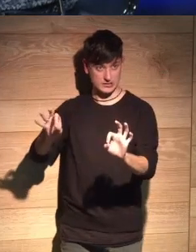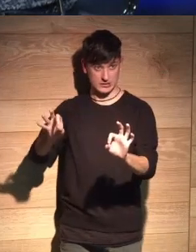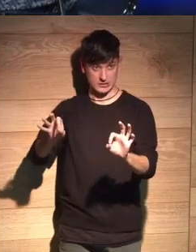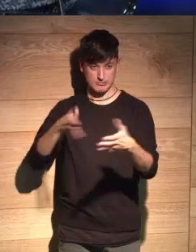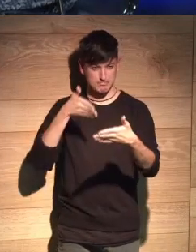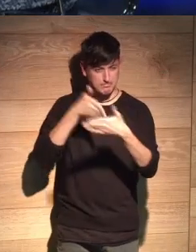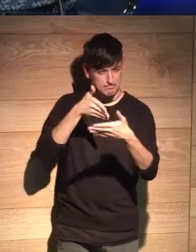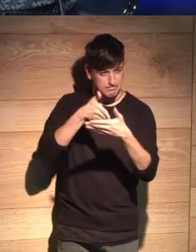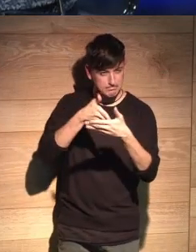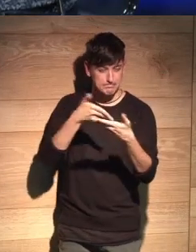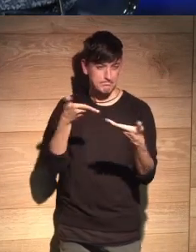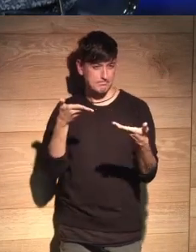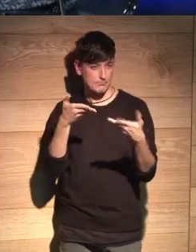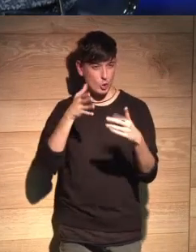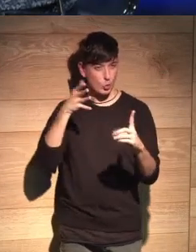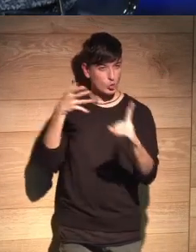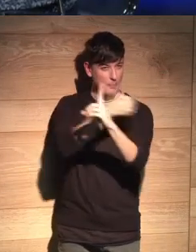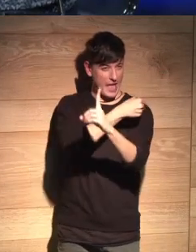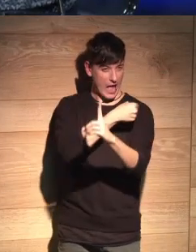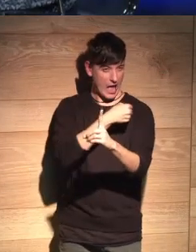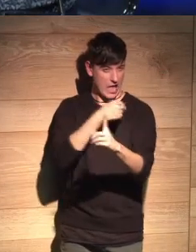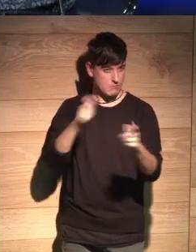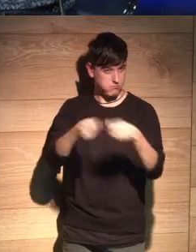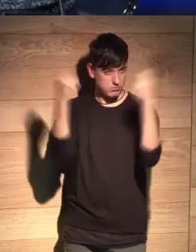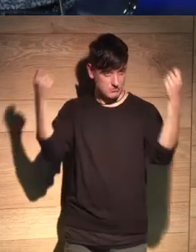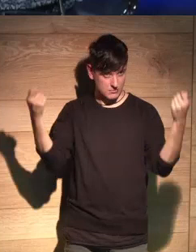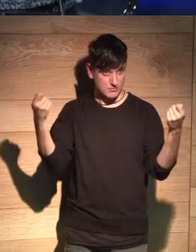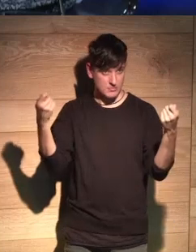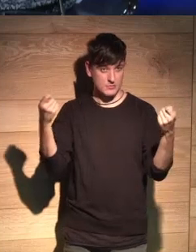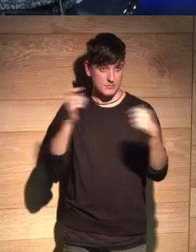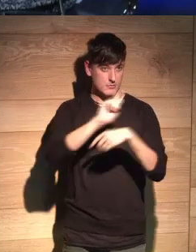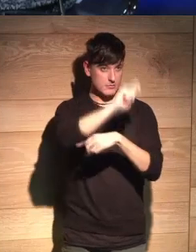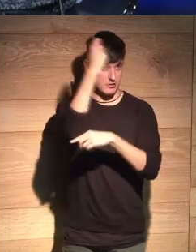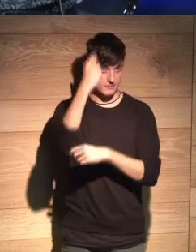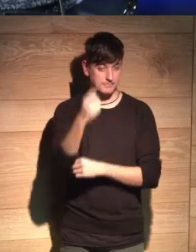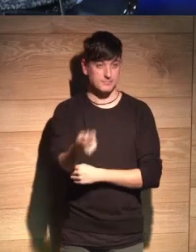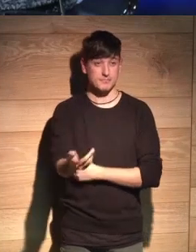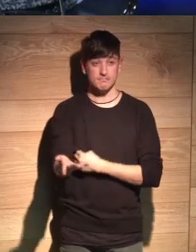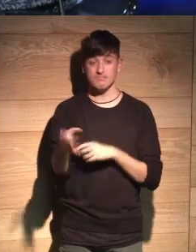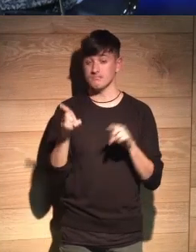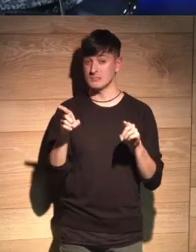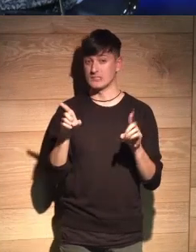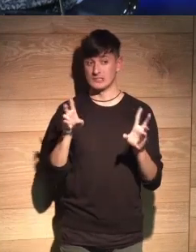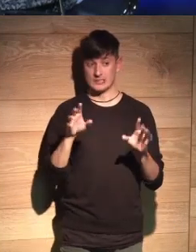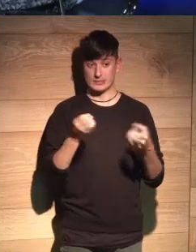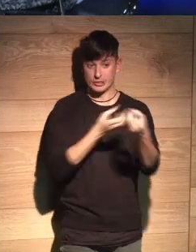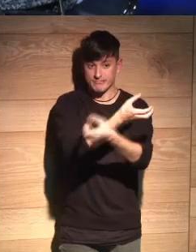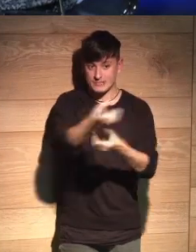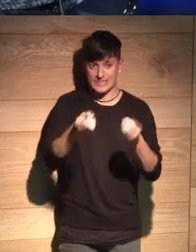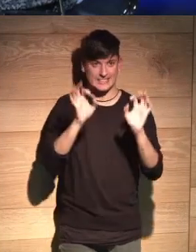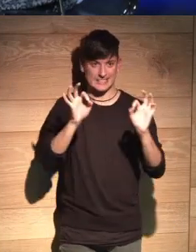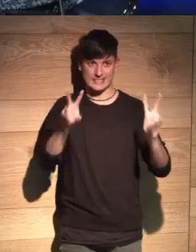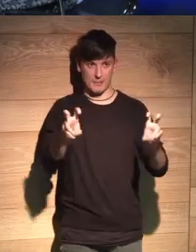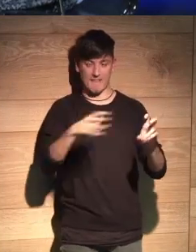fact broke that utopia, dystopia that was made of the future, and that's what it's all